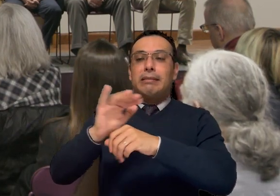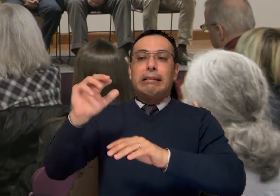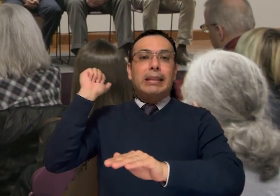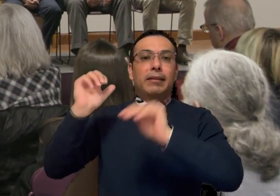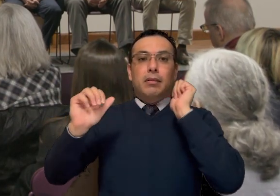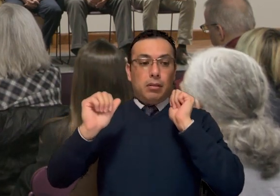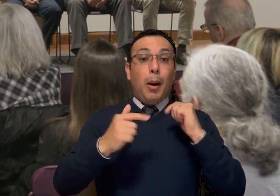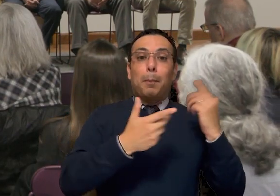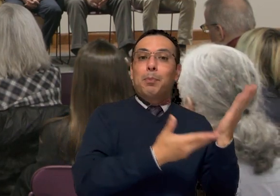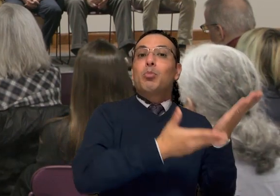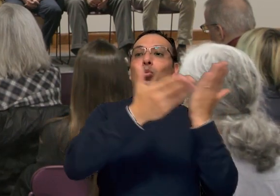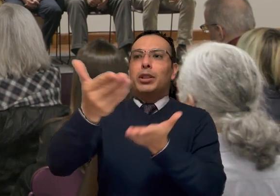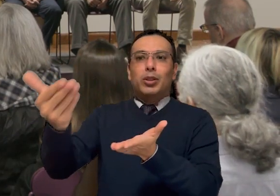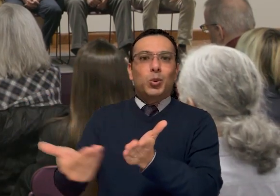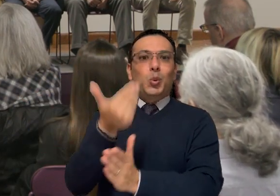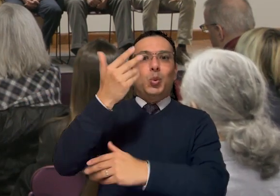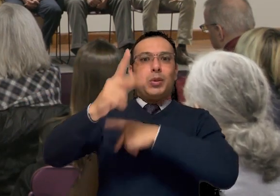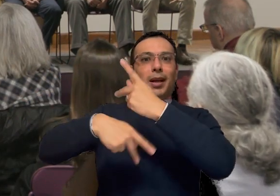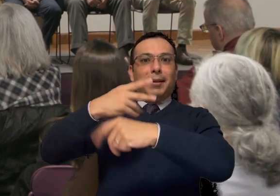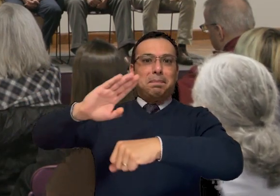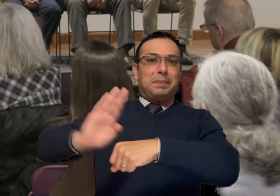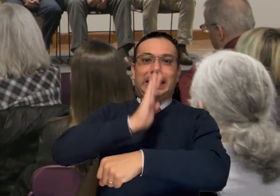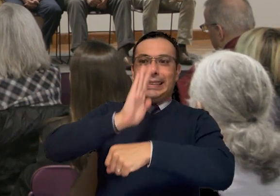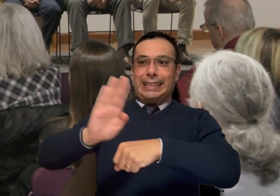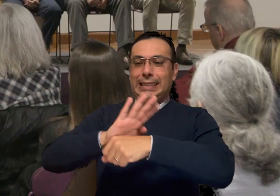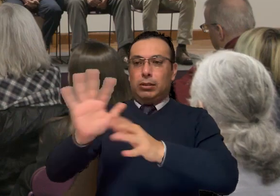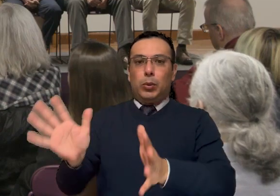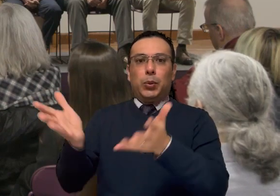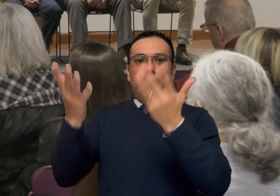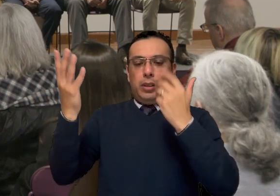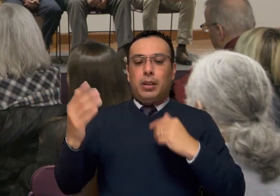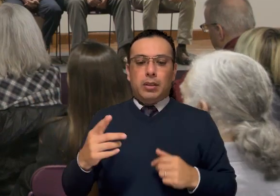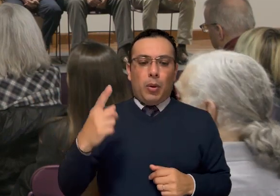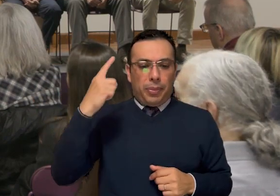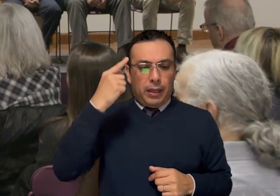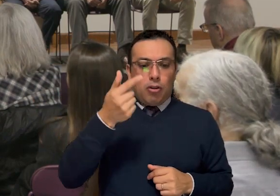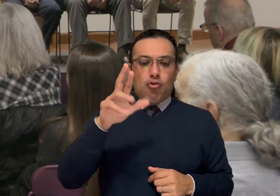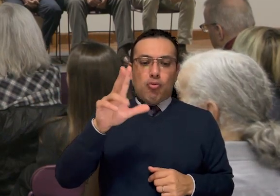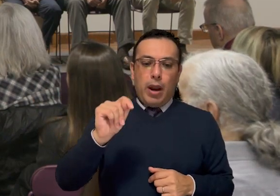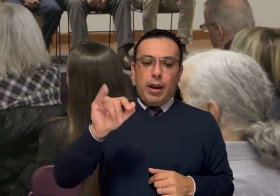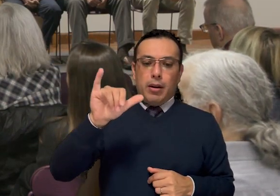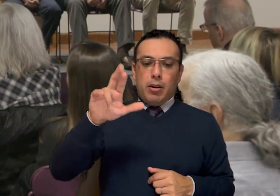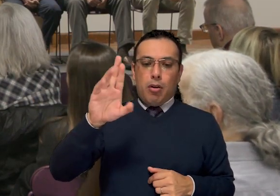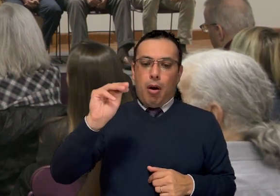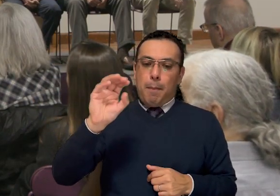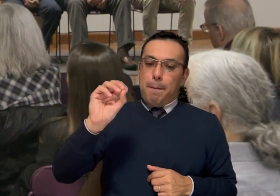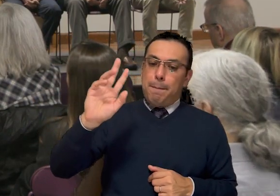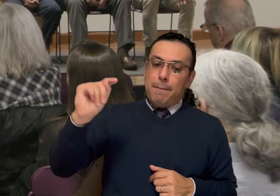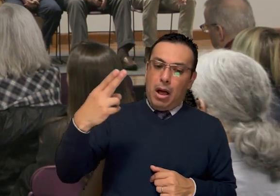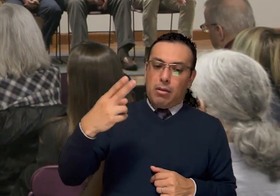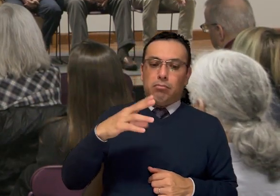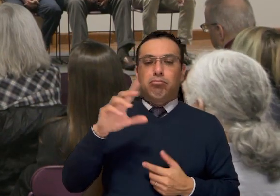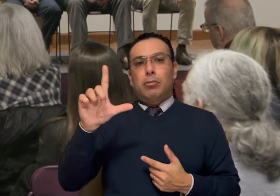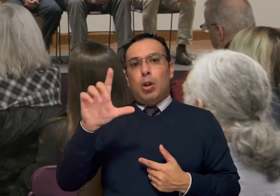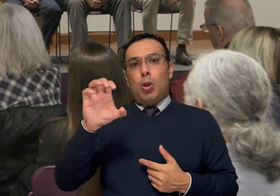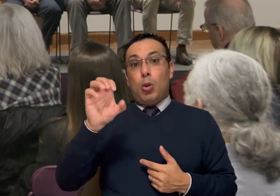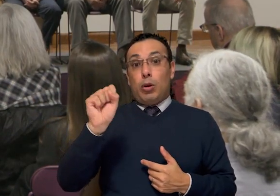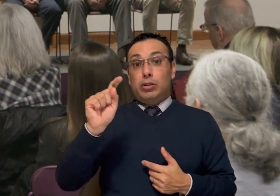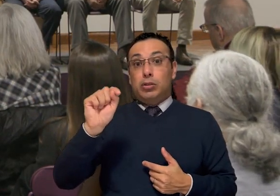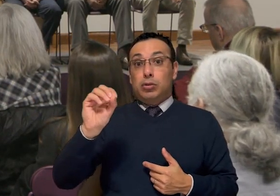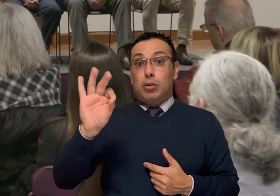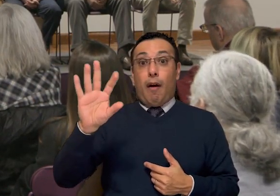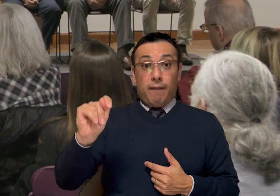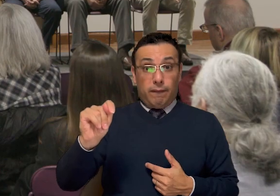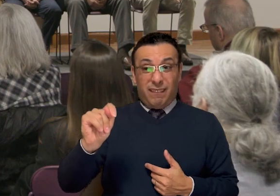as Great Yarmouth, areas such as Lowestoft, we now see that there is much more rejuvenation of all